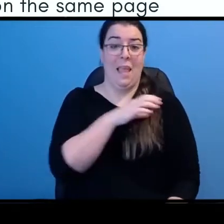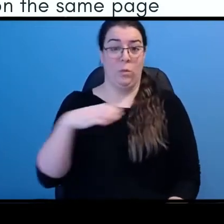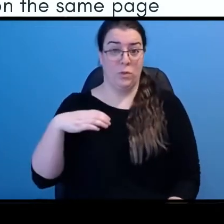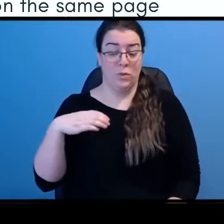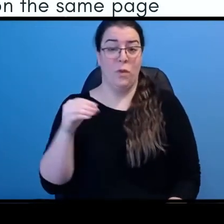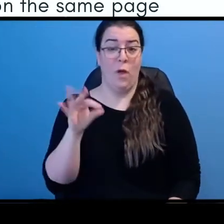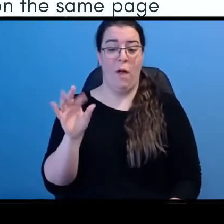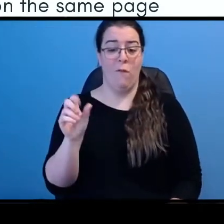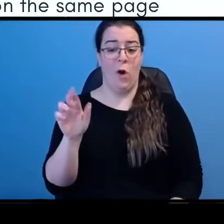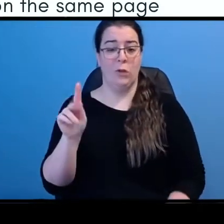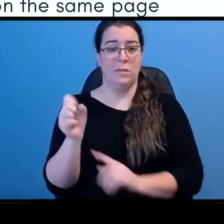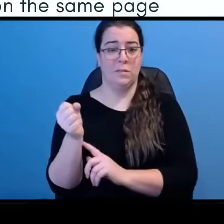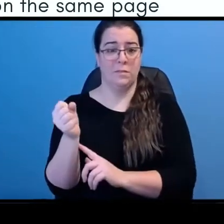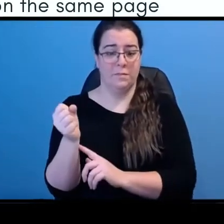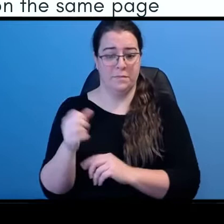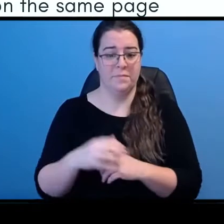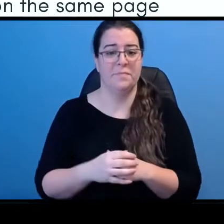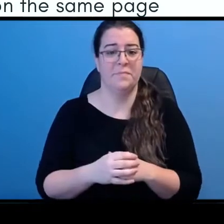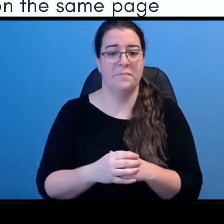Council.